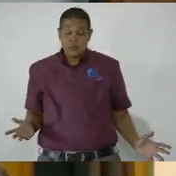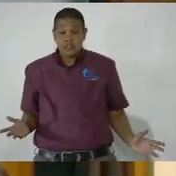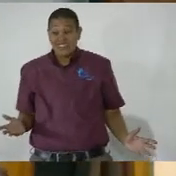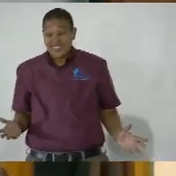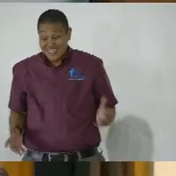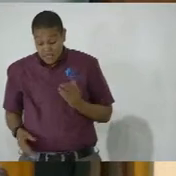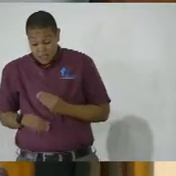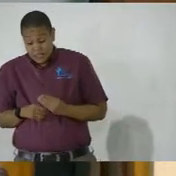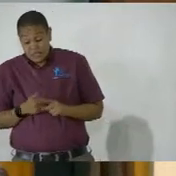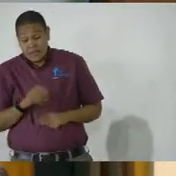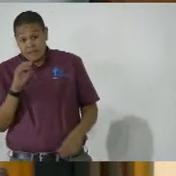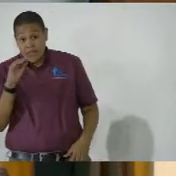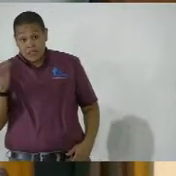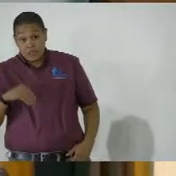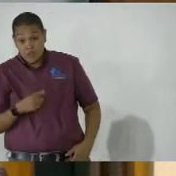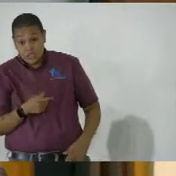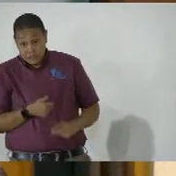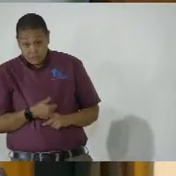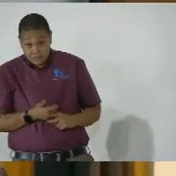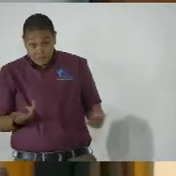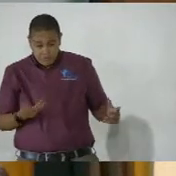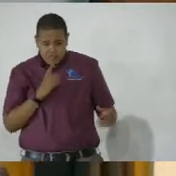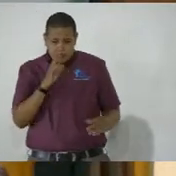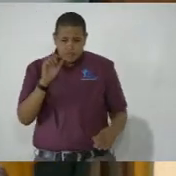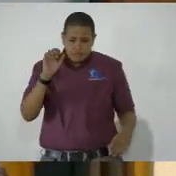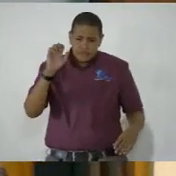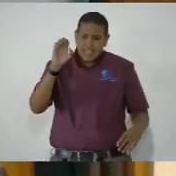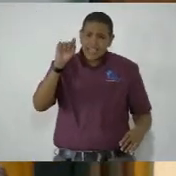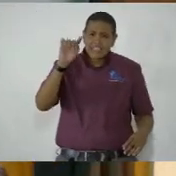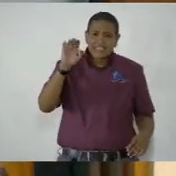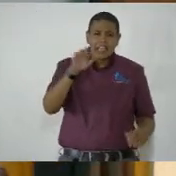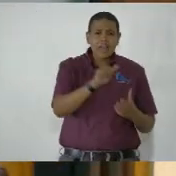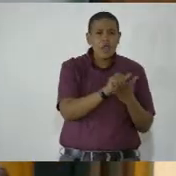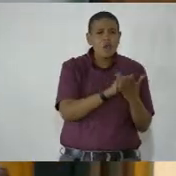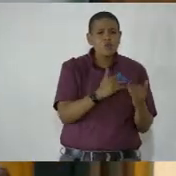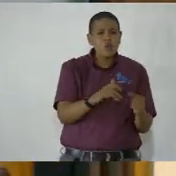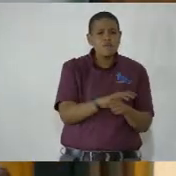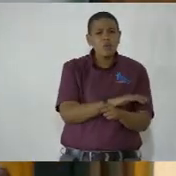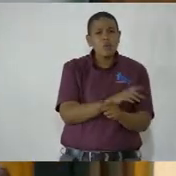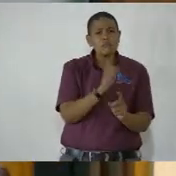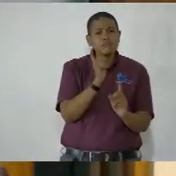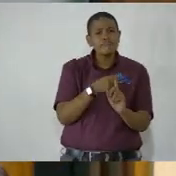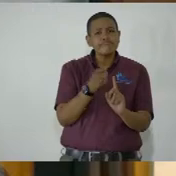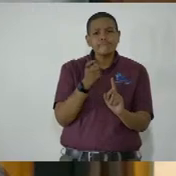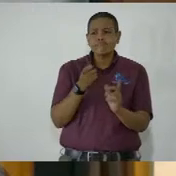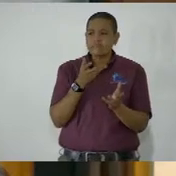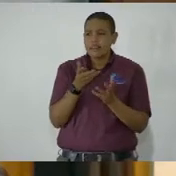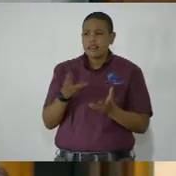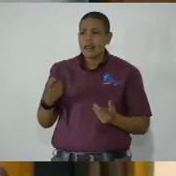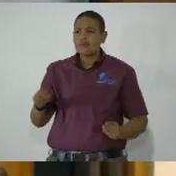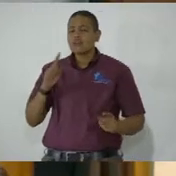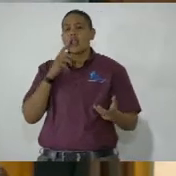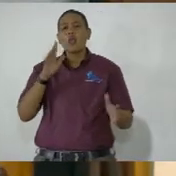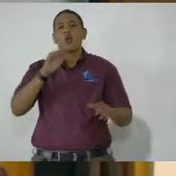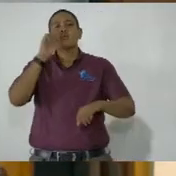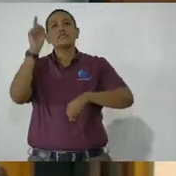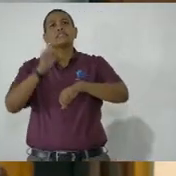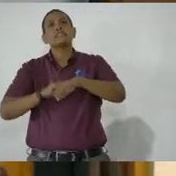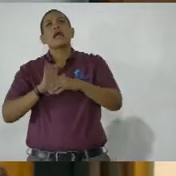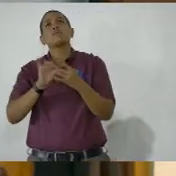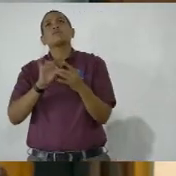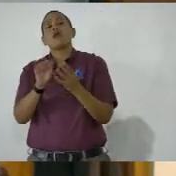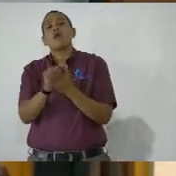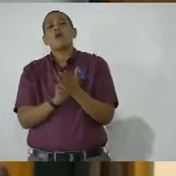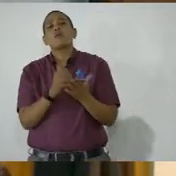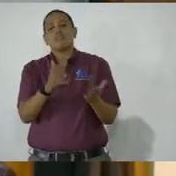also 90% estate accounts are now fully automated, allowing for real-time statement of accounts.